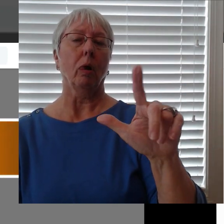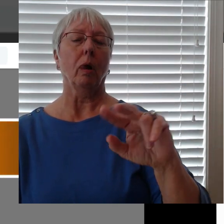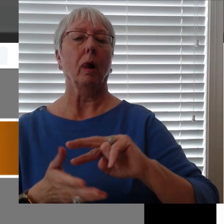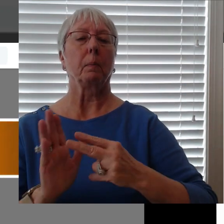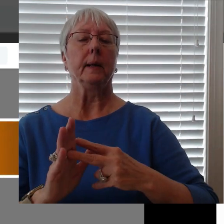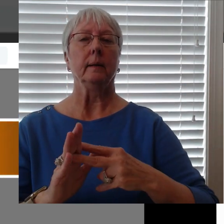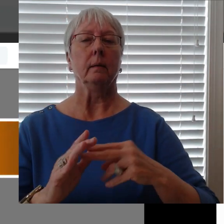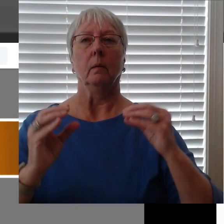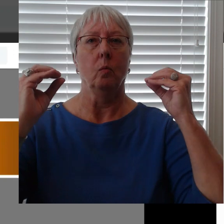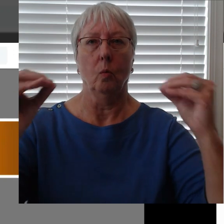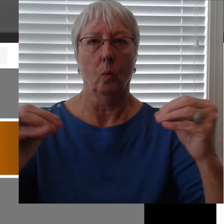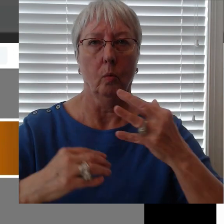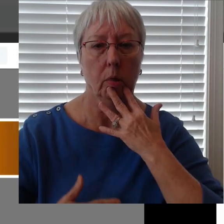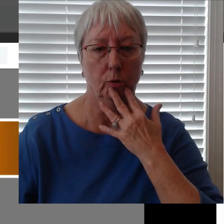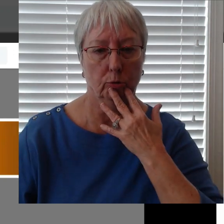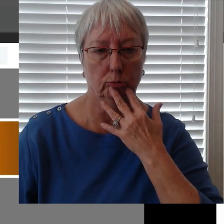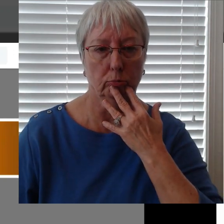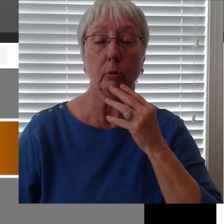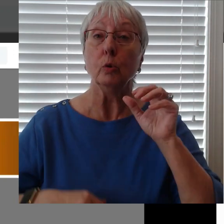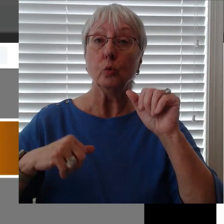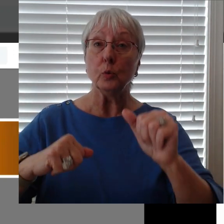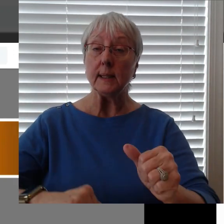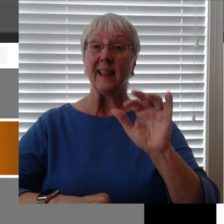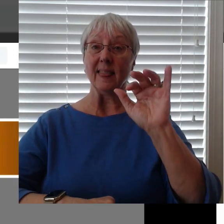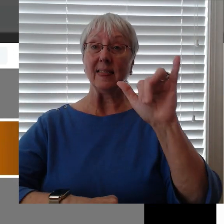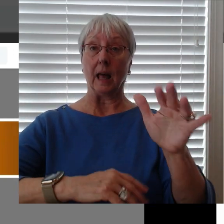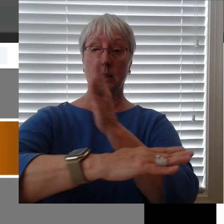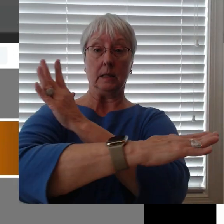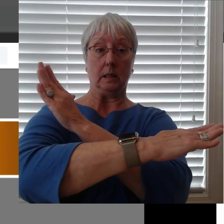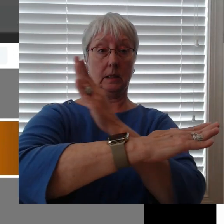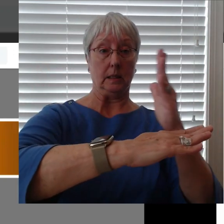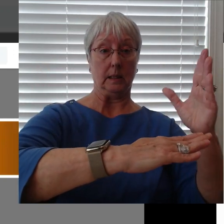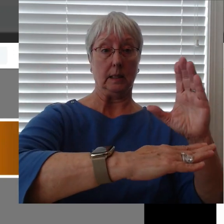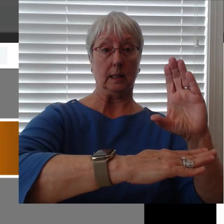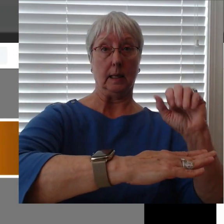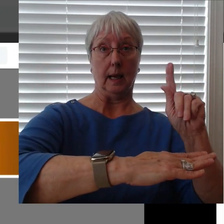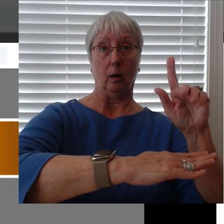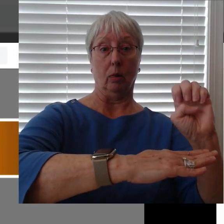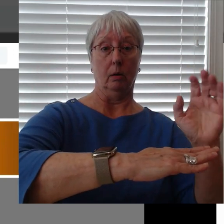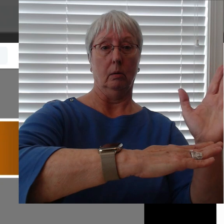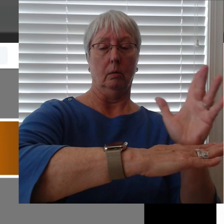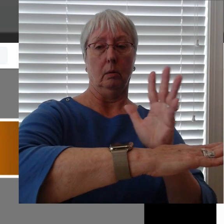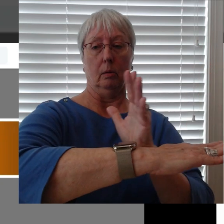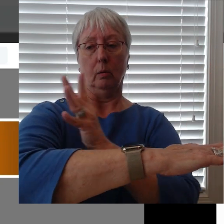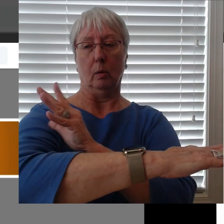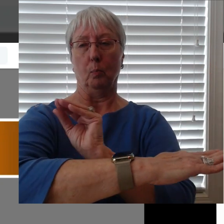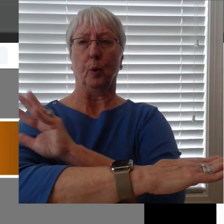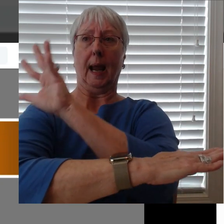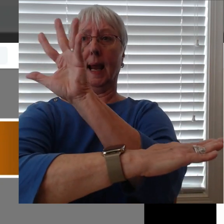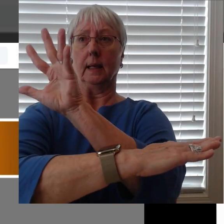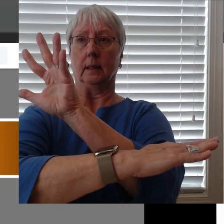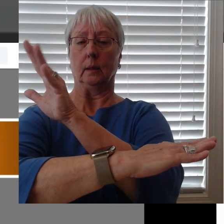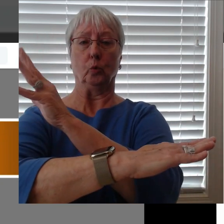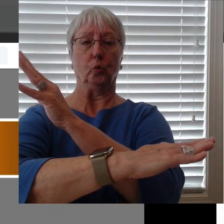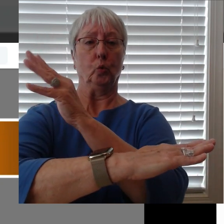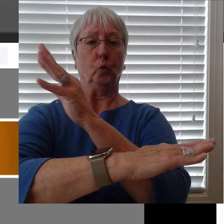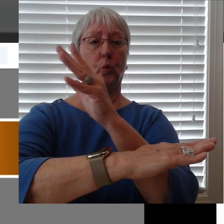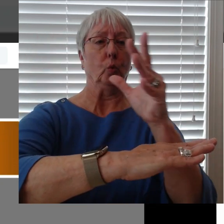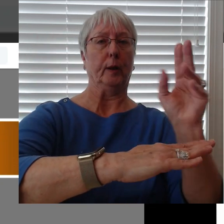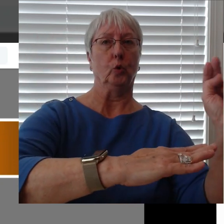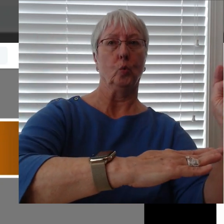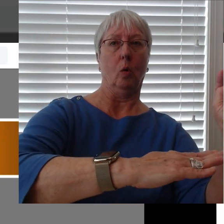neutral. Here's a scale of color that demonstrates its most vibrant version to its most neutral by adding black.